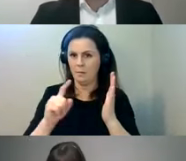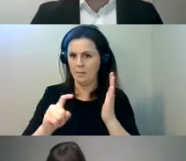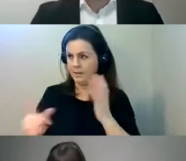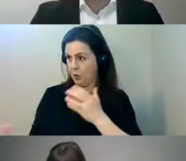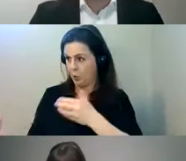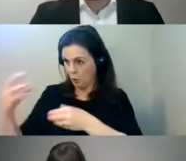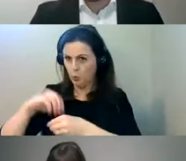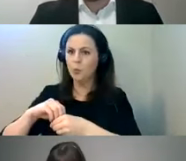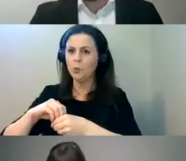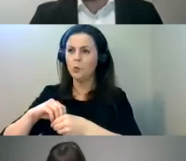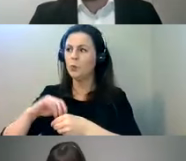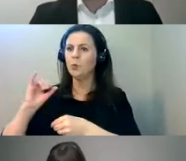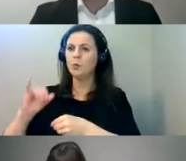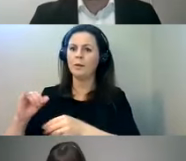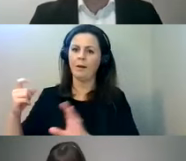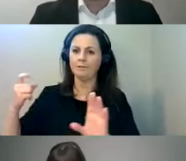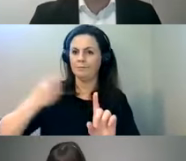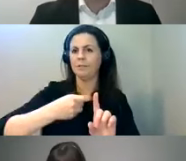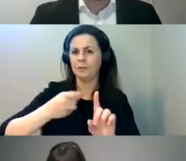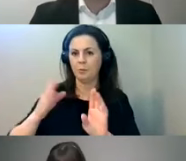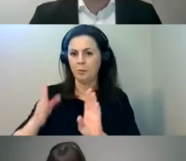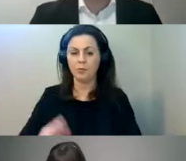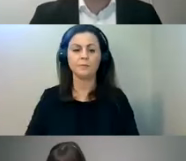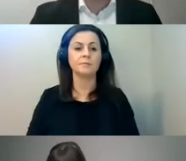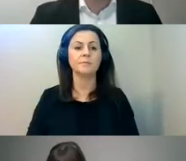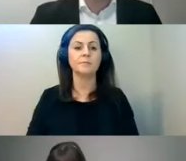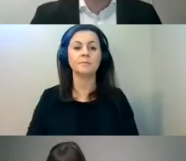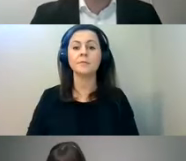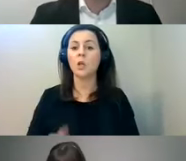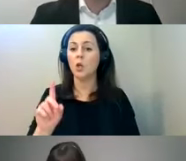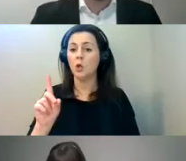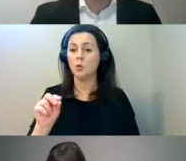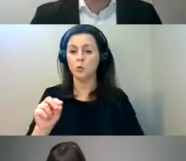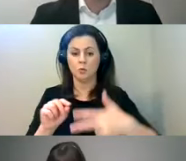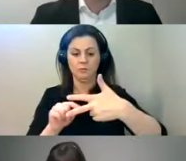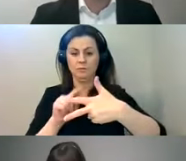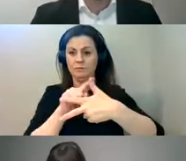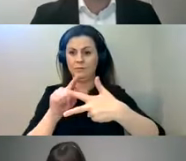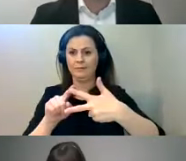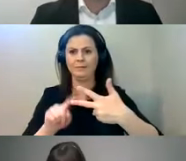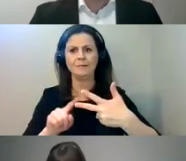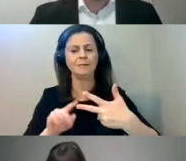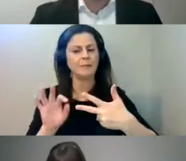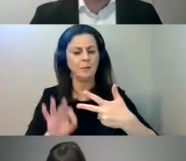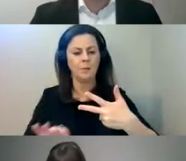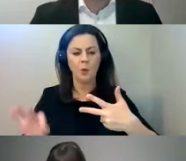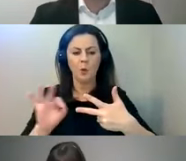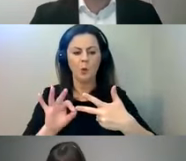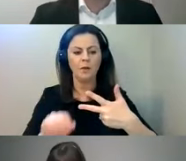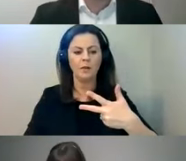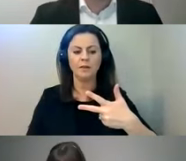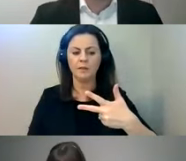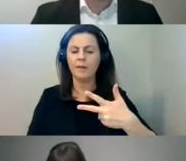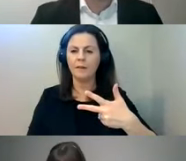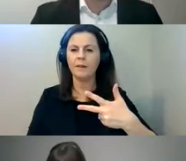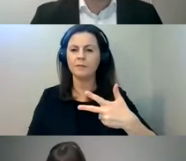This third point on the dues section on this slide is very important as well. And it's also a requirement that's